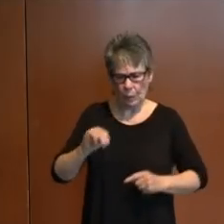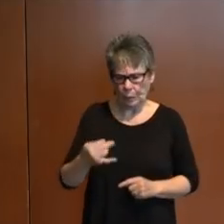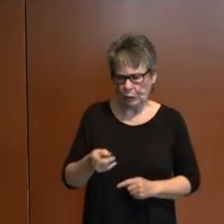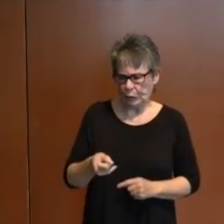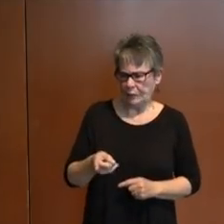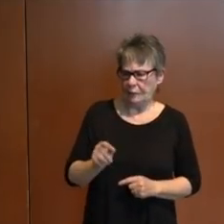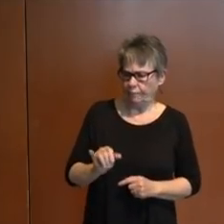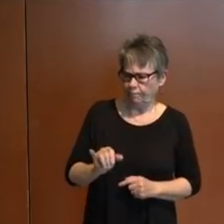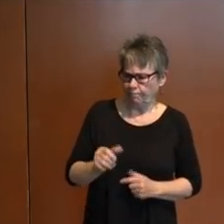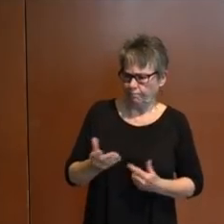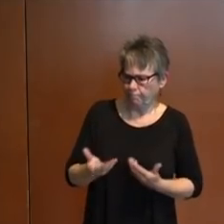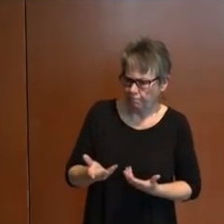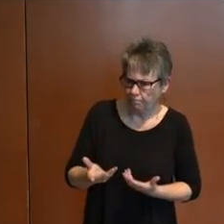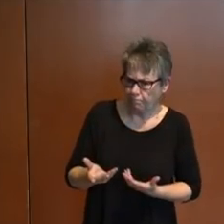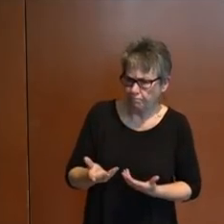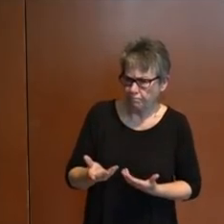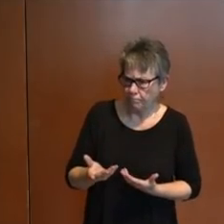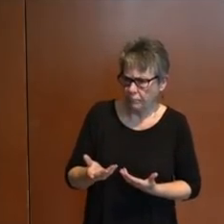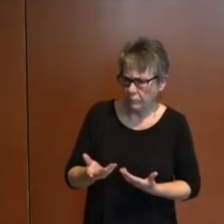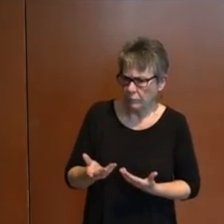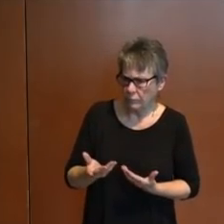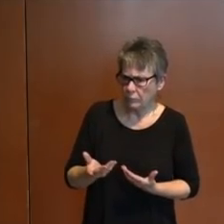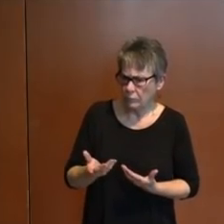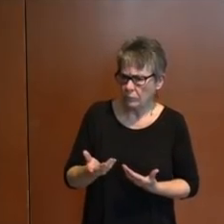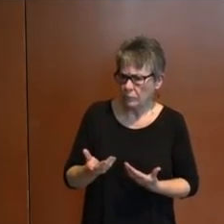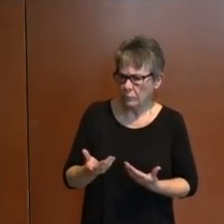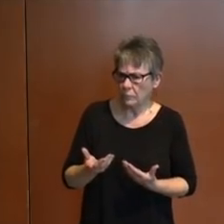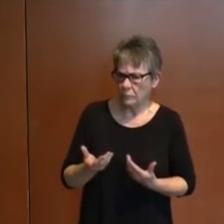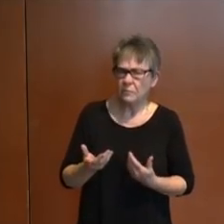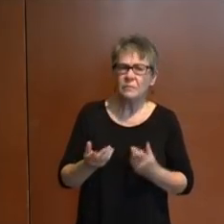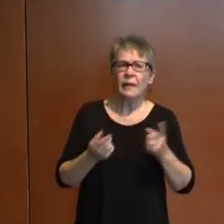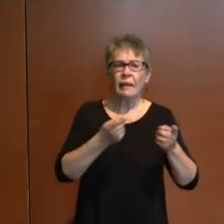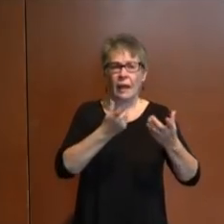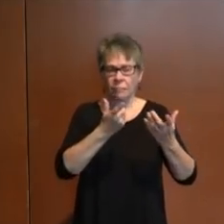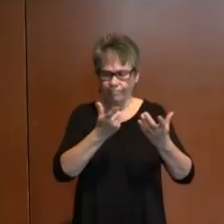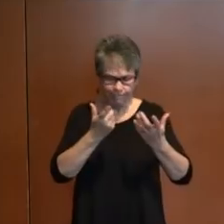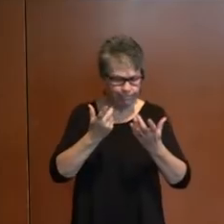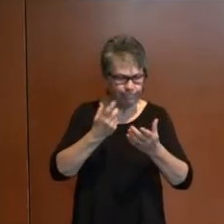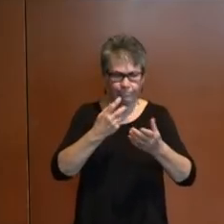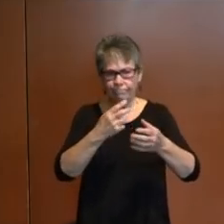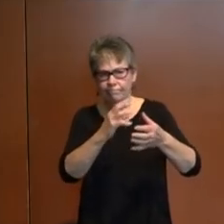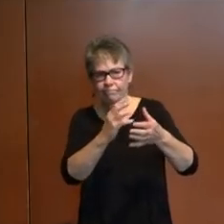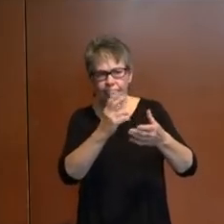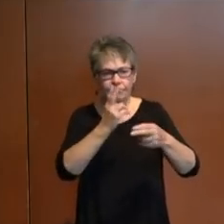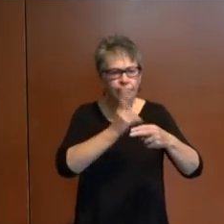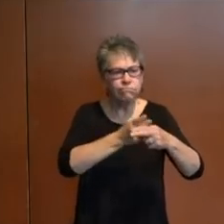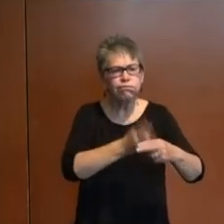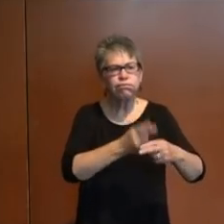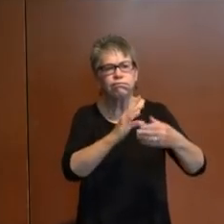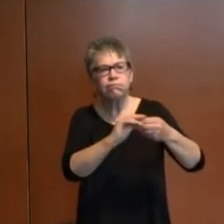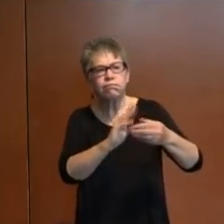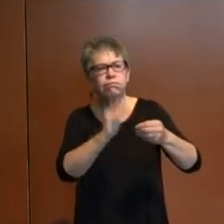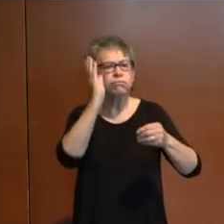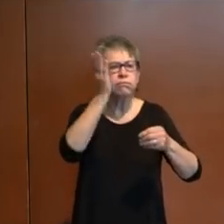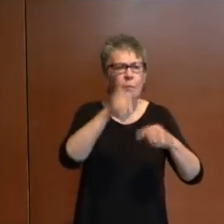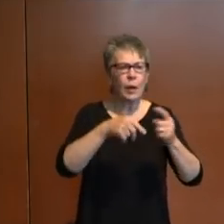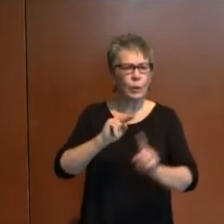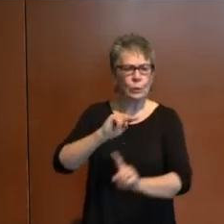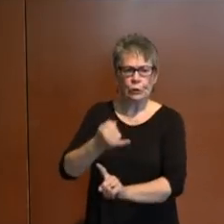times, and you will see why, by example, as I speak the following. Since we met yesterday, we have